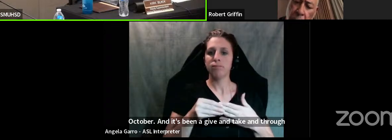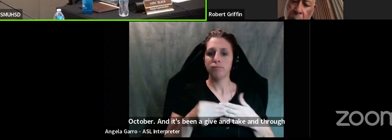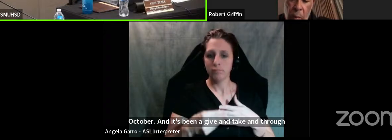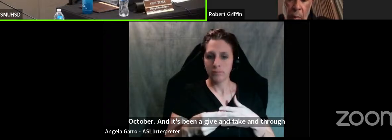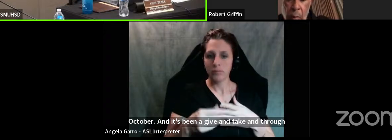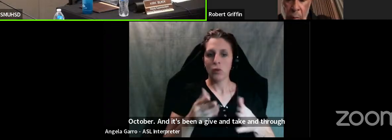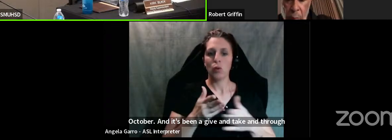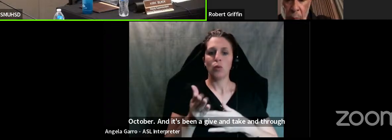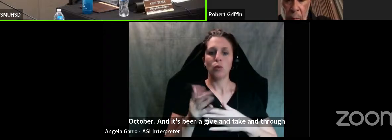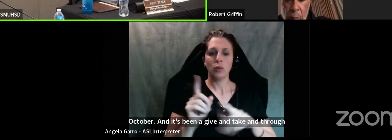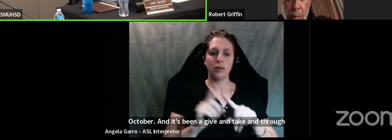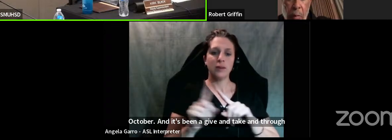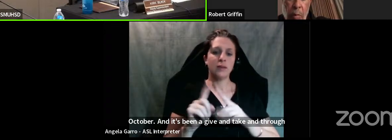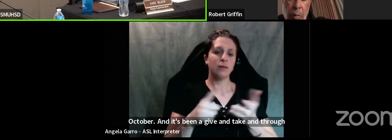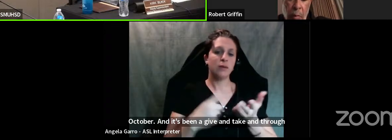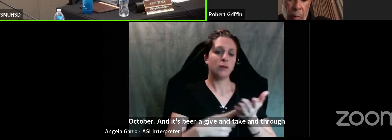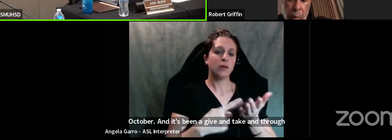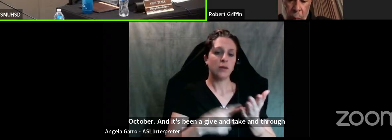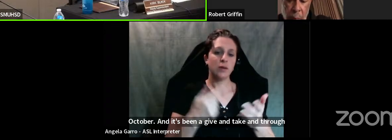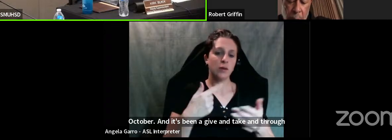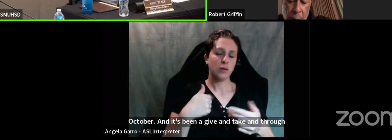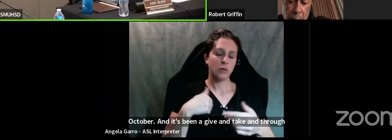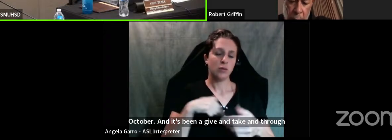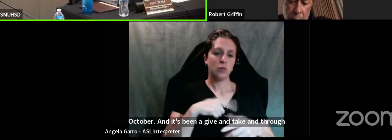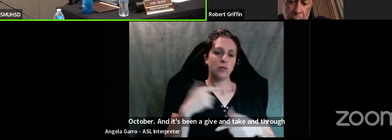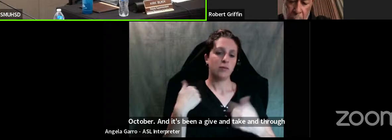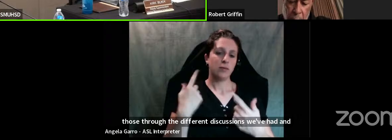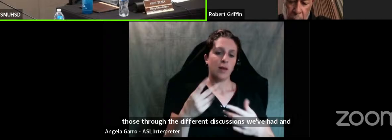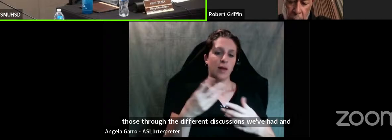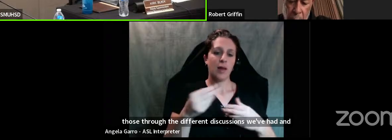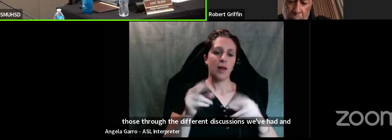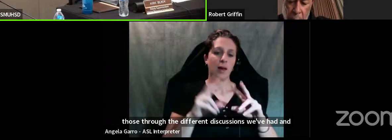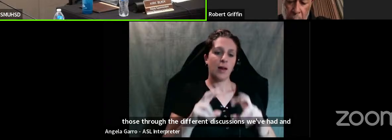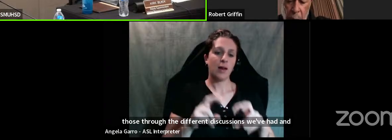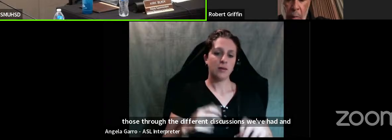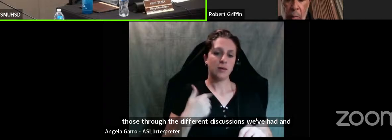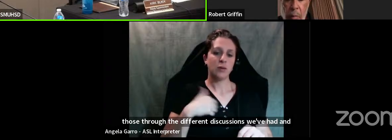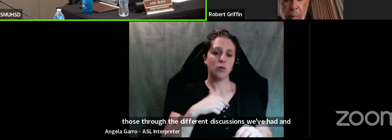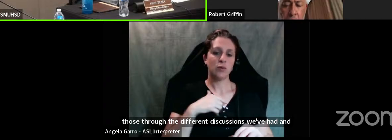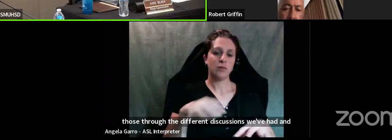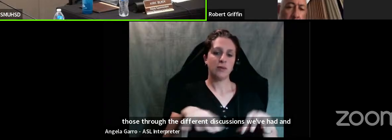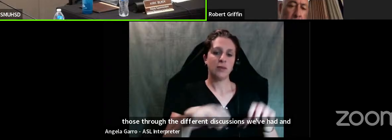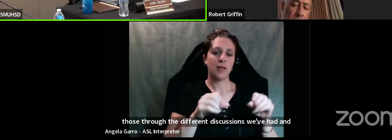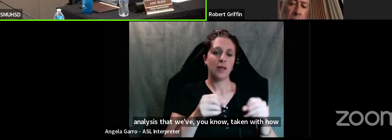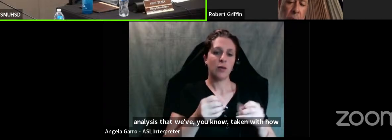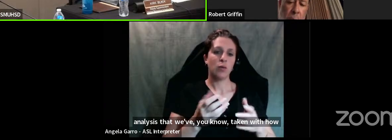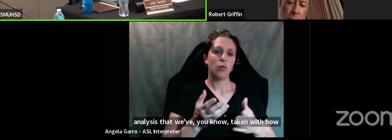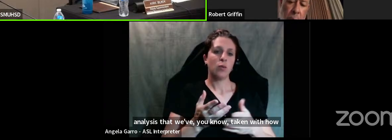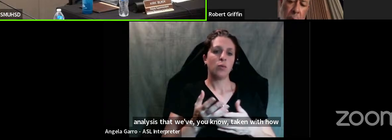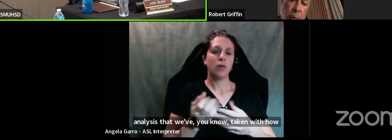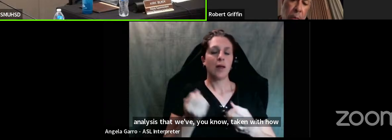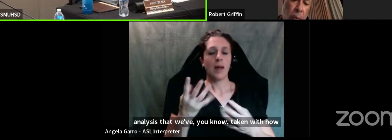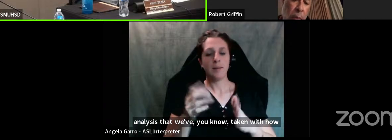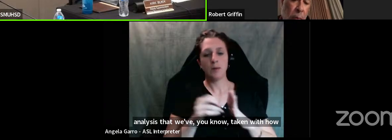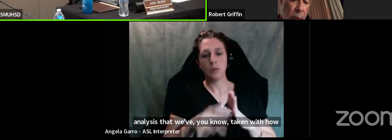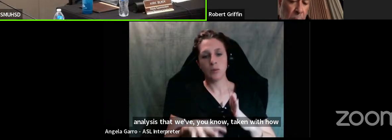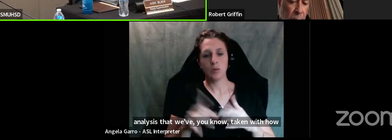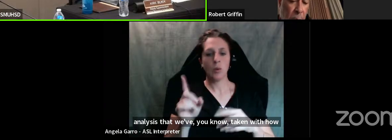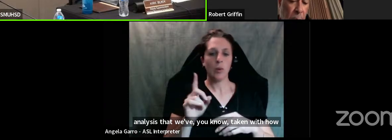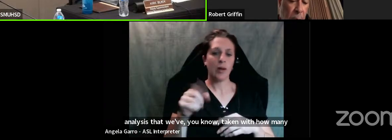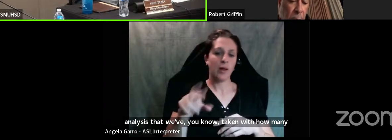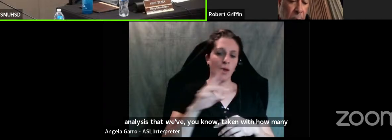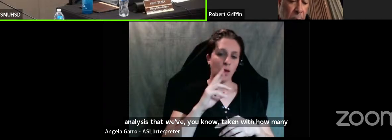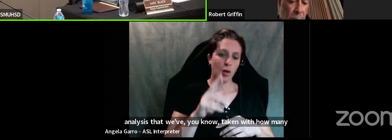different discussions we've had and analysis that we've, taken with how many students and where they're at and